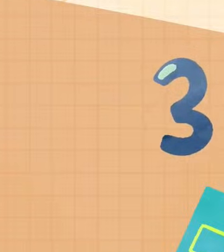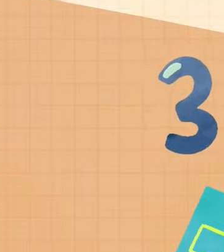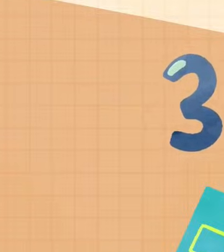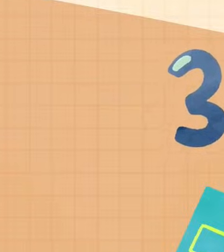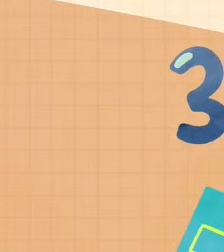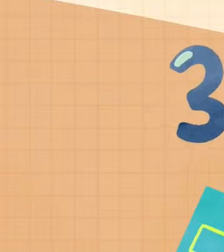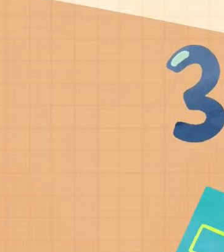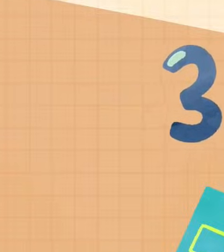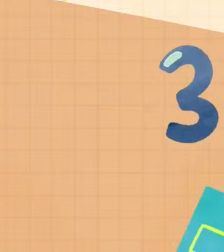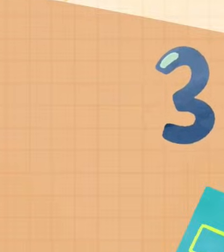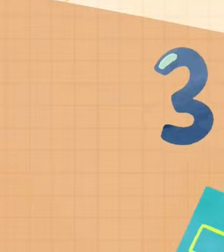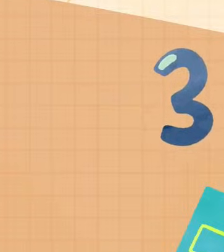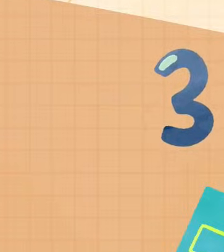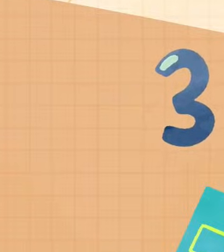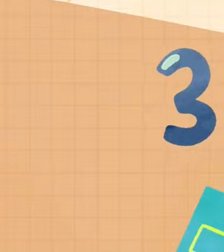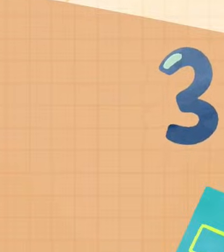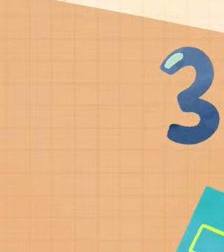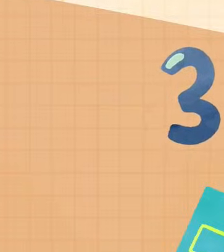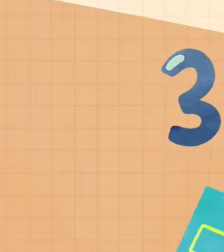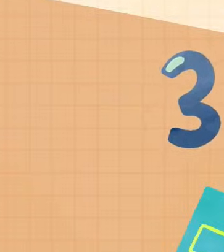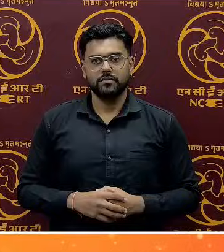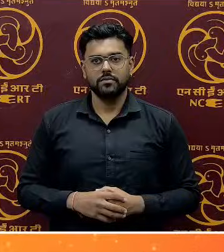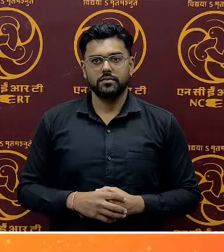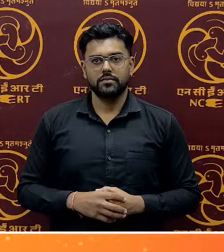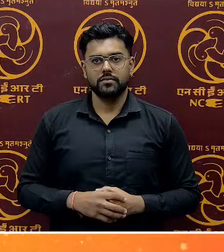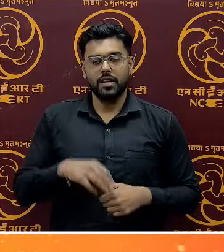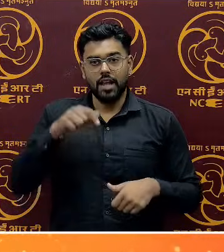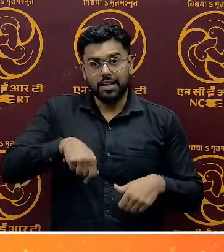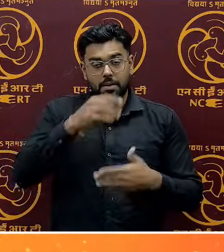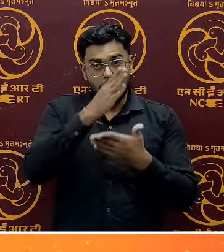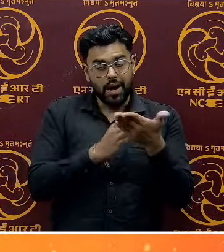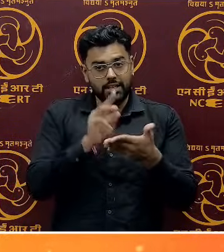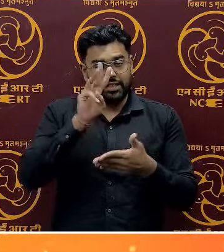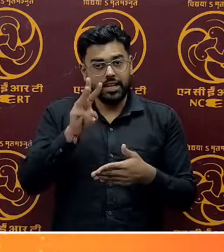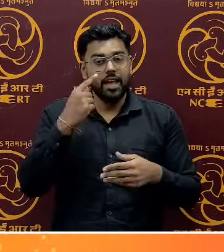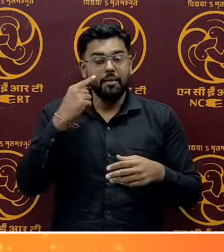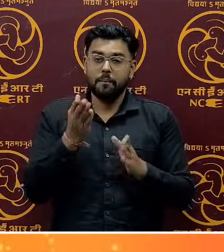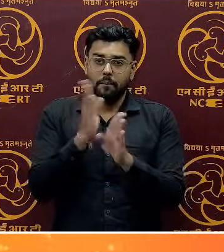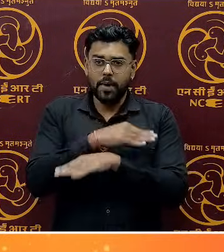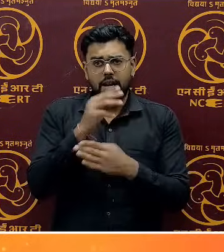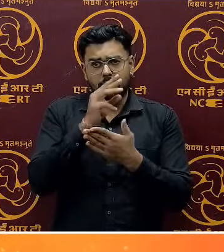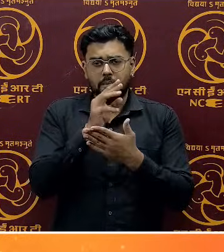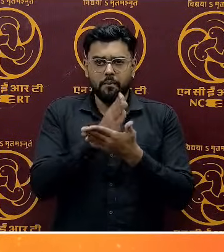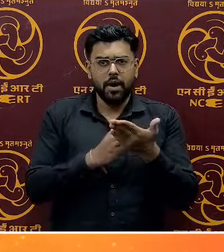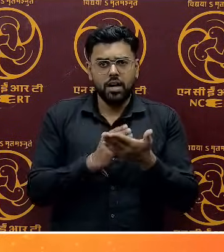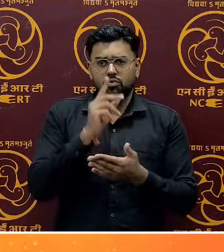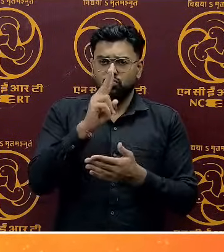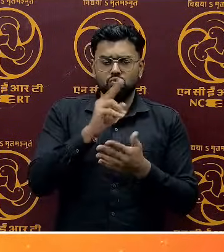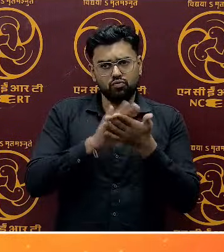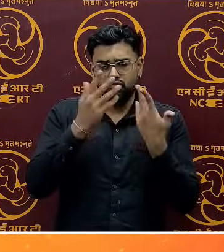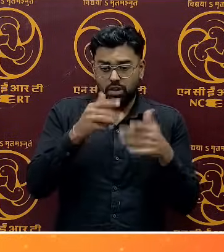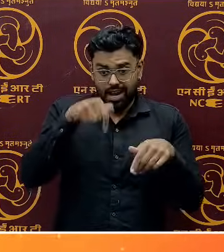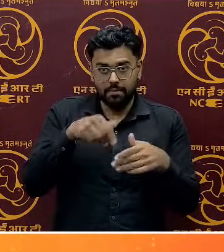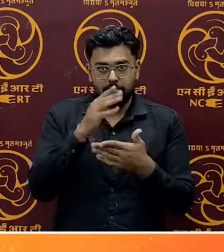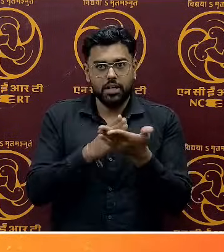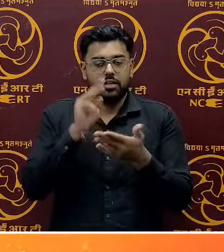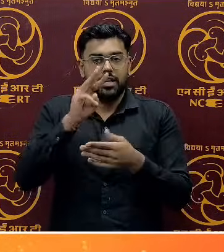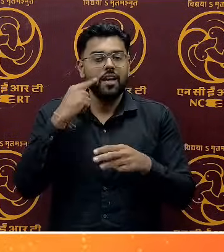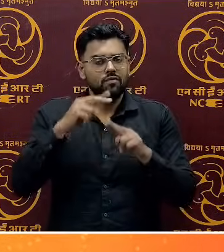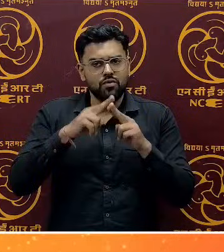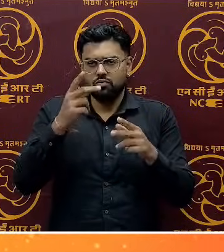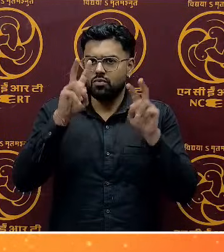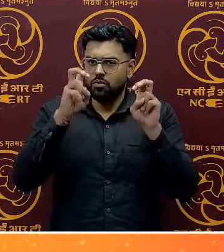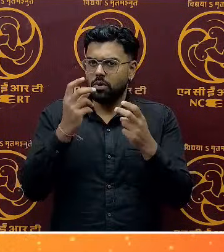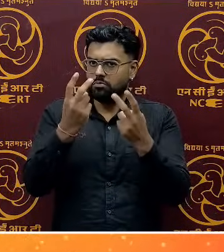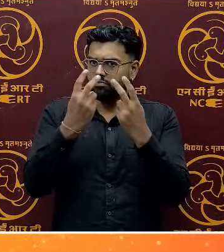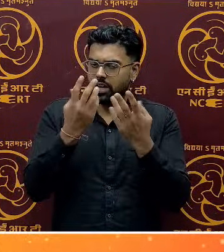of this chapter. We have already covered 2. In case you have questions related to this topic, you can definitely give us a call and speak to